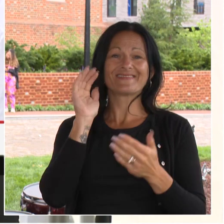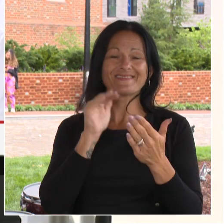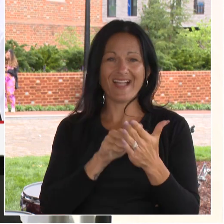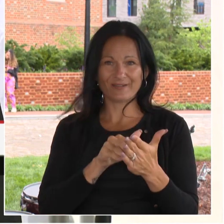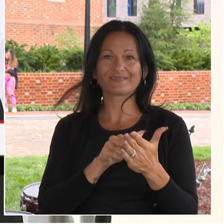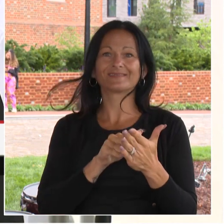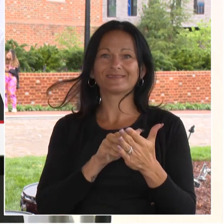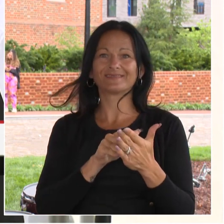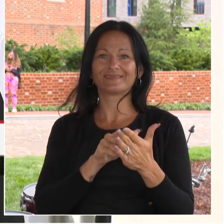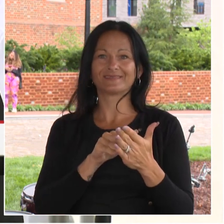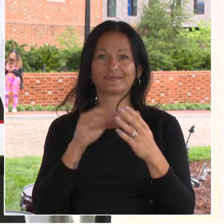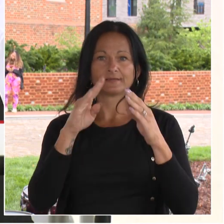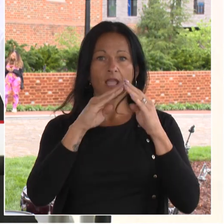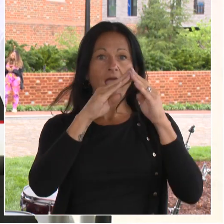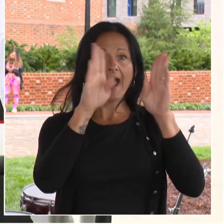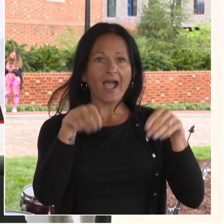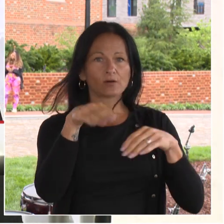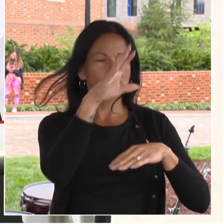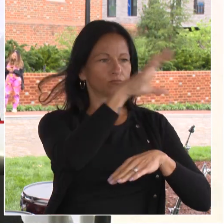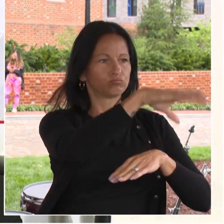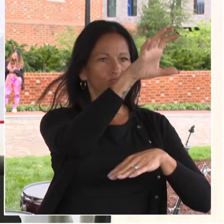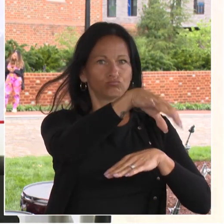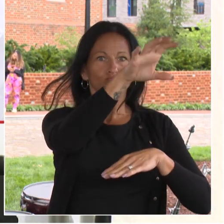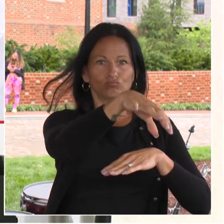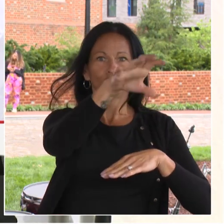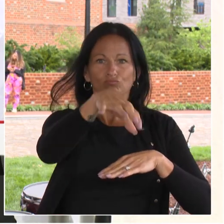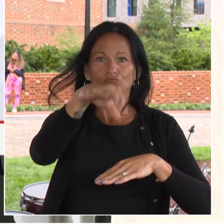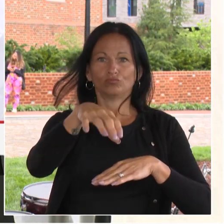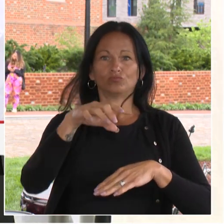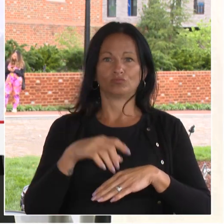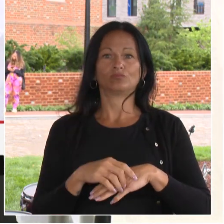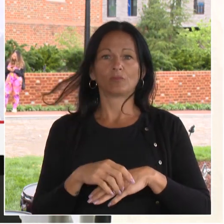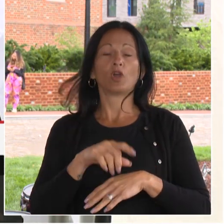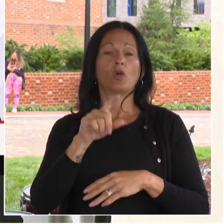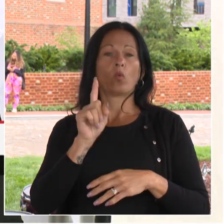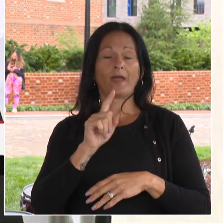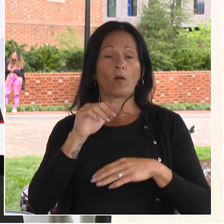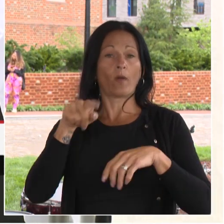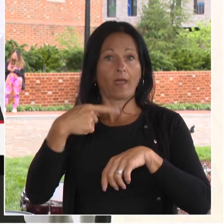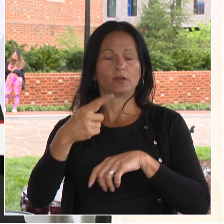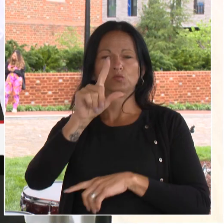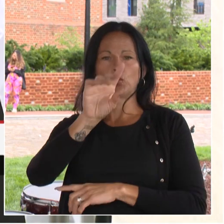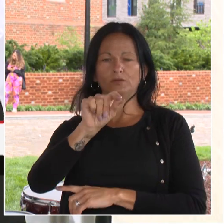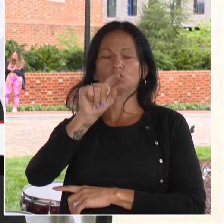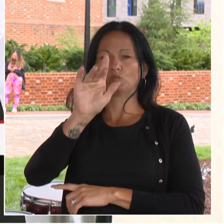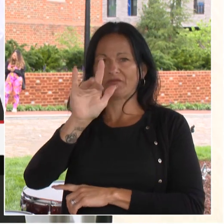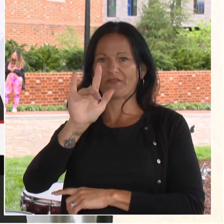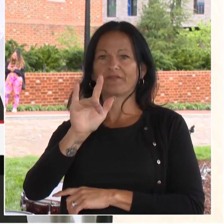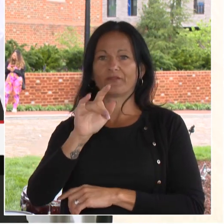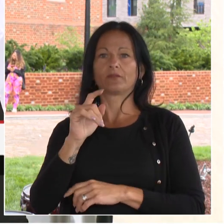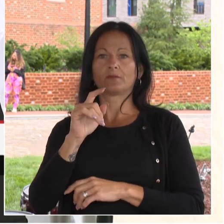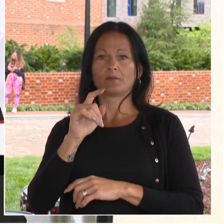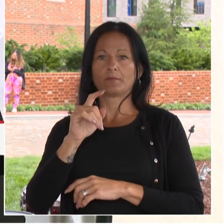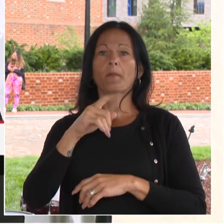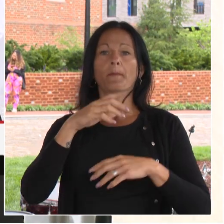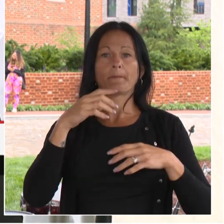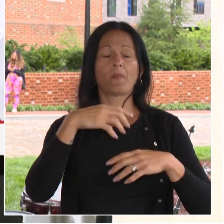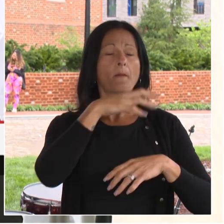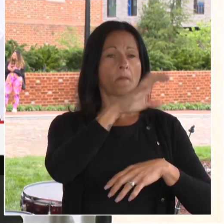back in 2019 to set a neighborhood by neighborhood goal for building housing in the